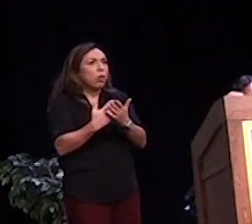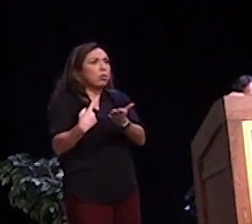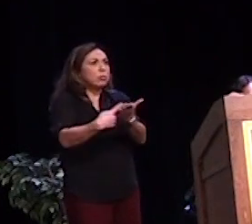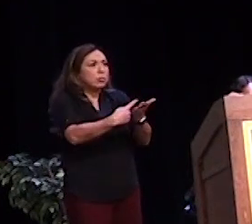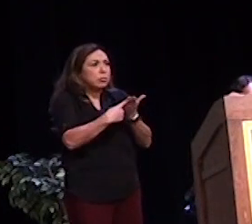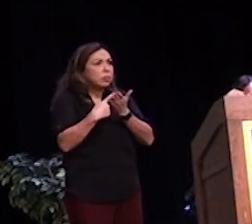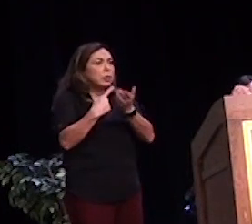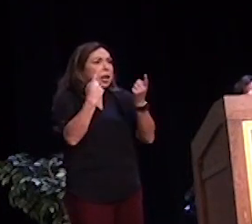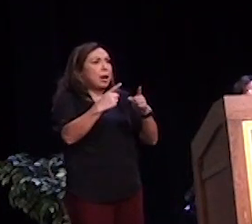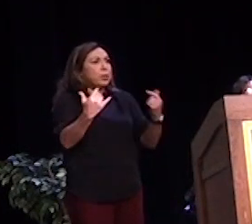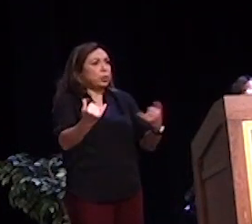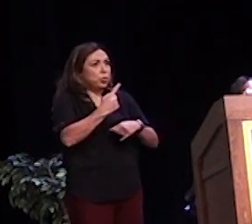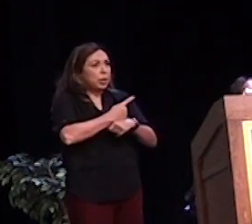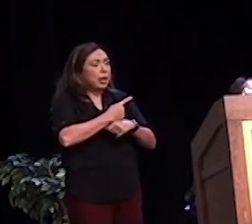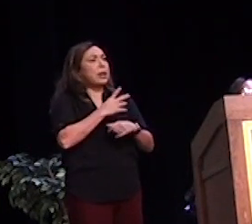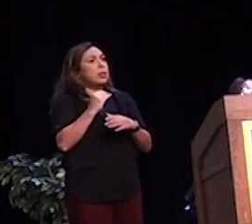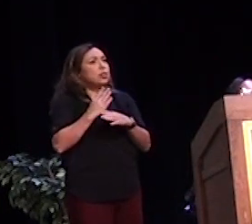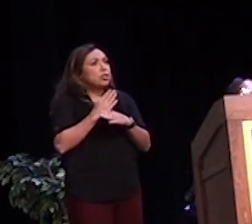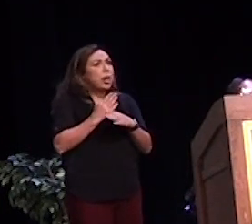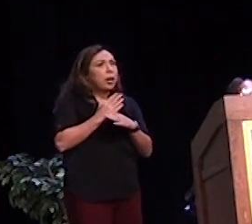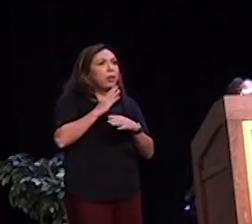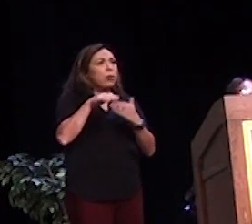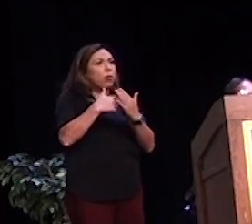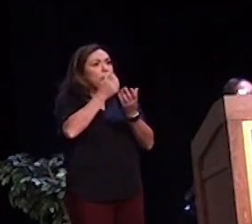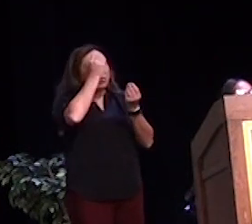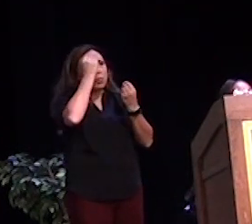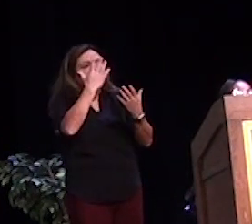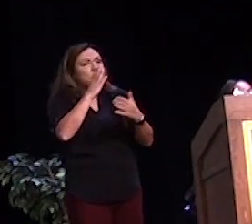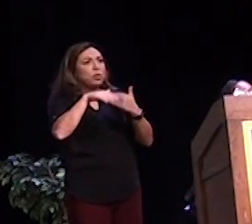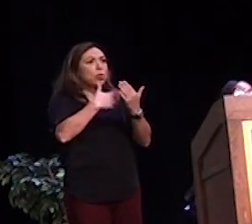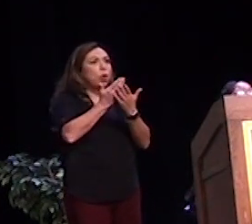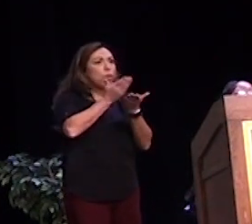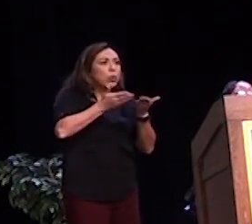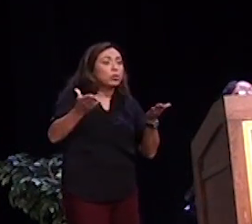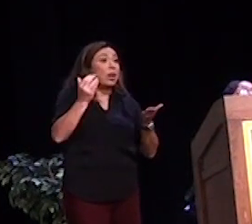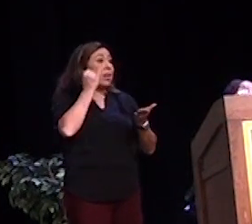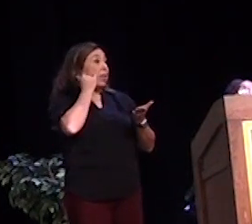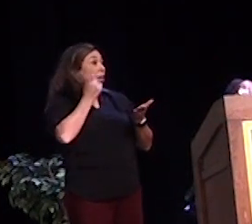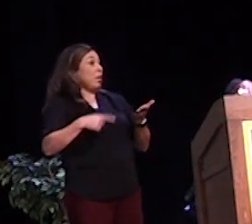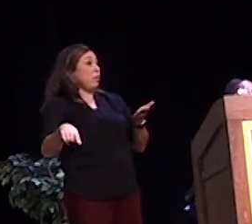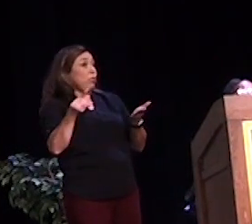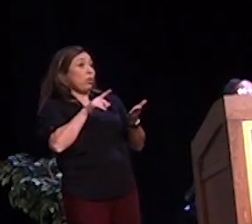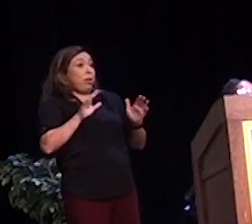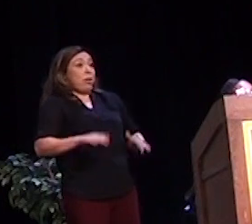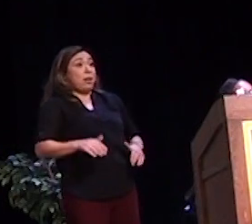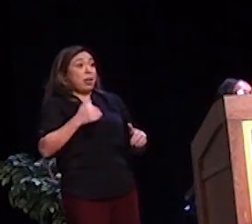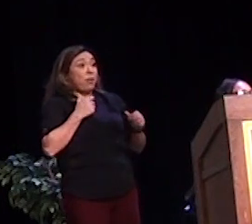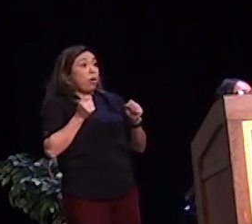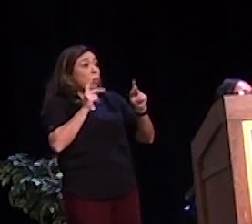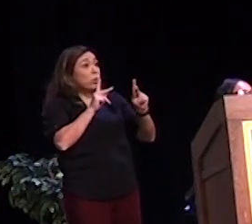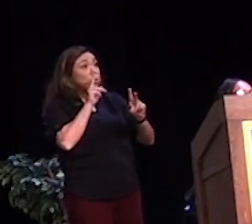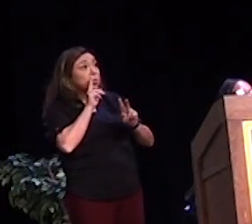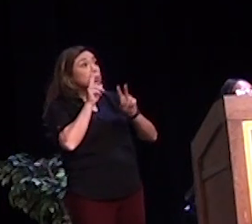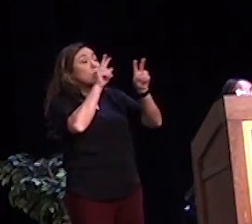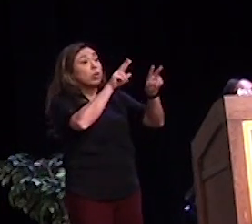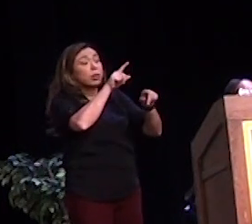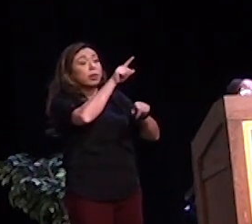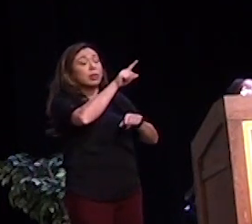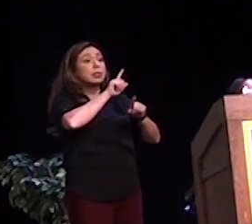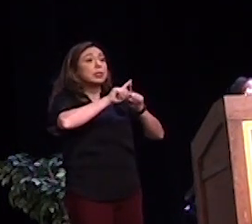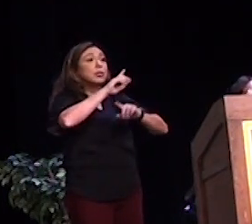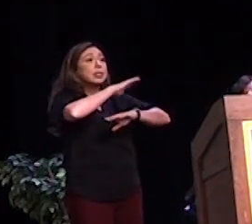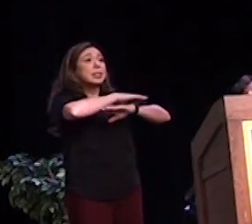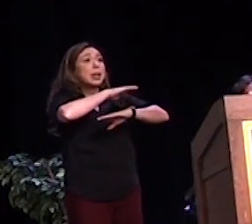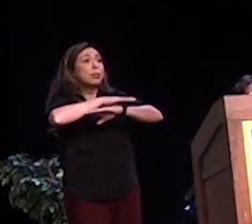conversations that took place today as well, and sharing the information and resources. And if you did not have the opportunity to visit the tables to pick